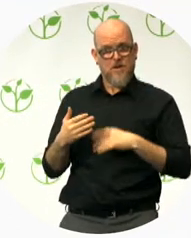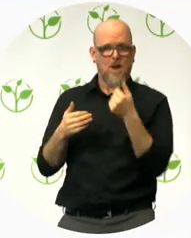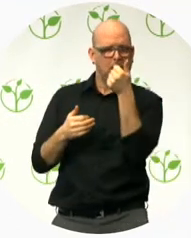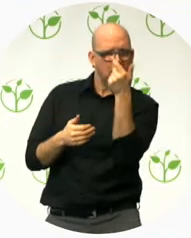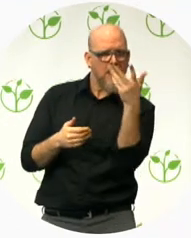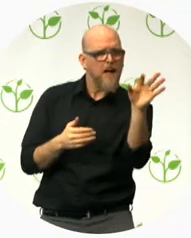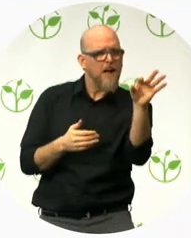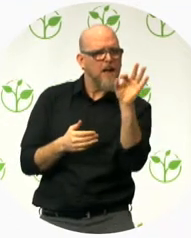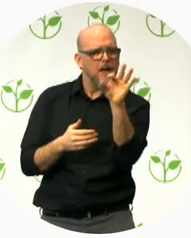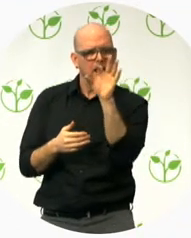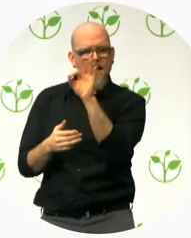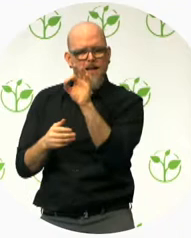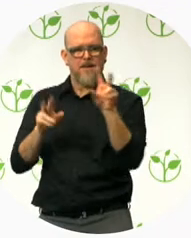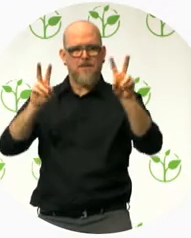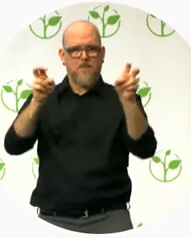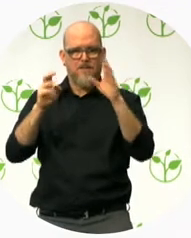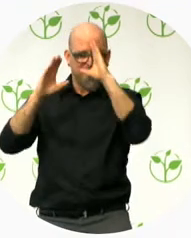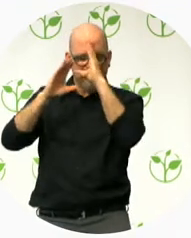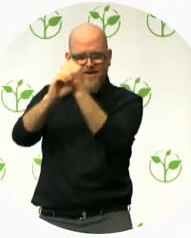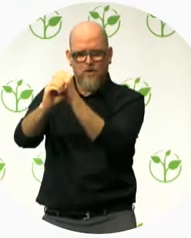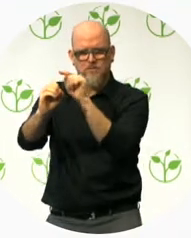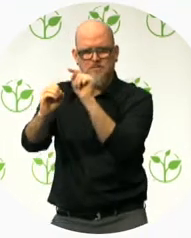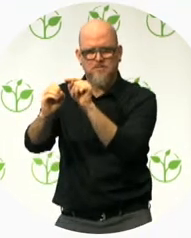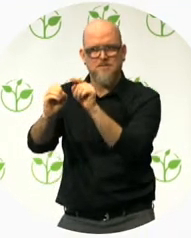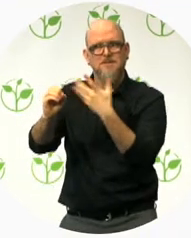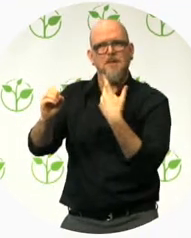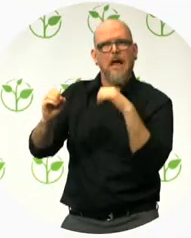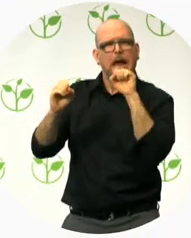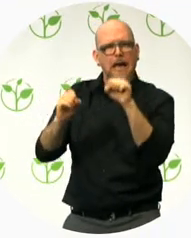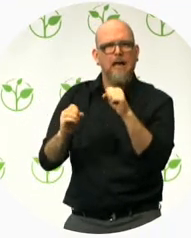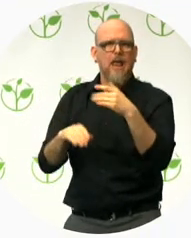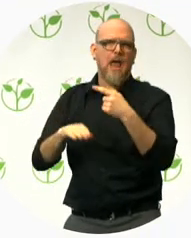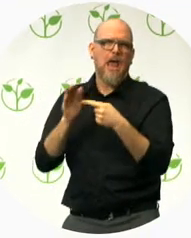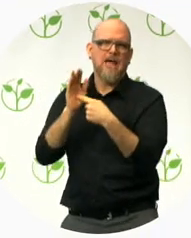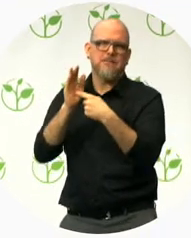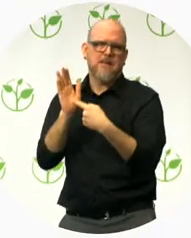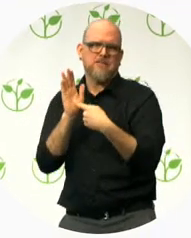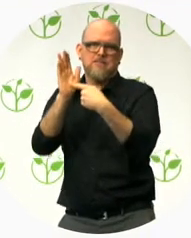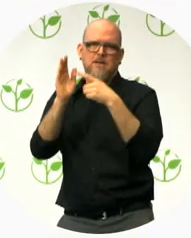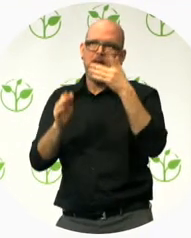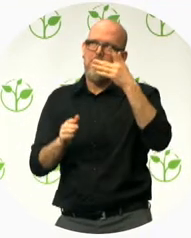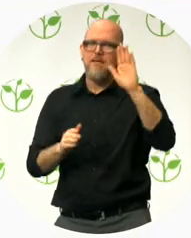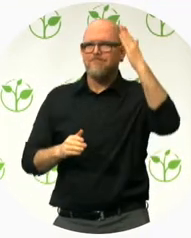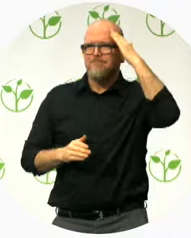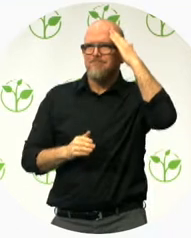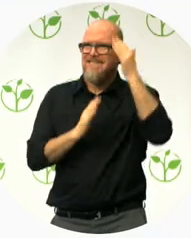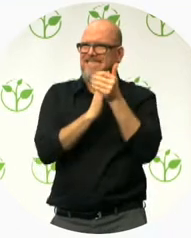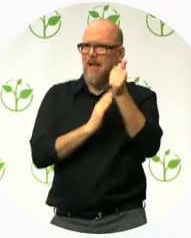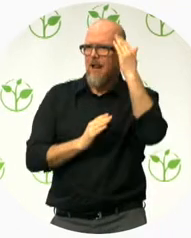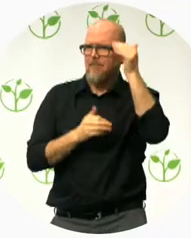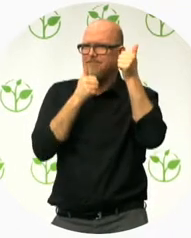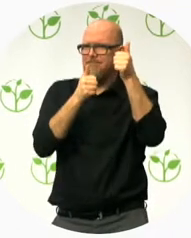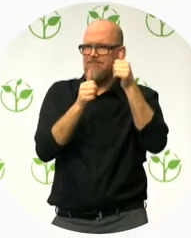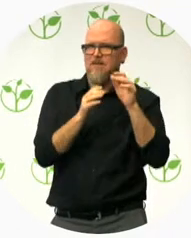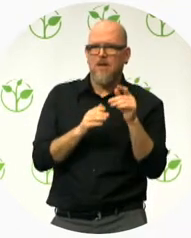bring here the abilities more and more, and definitely with the new tools that we do